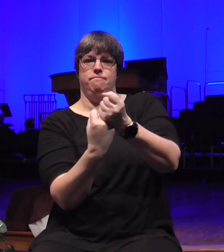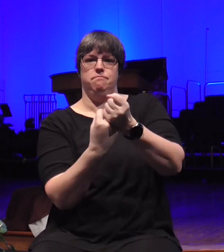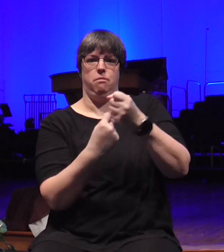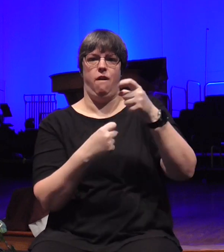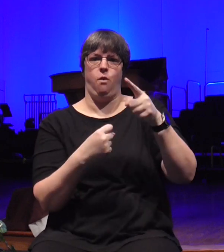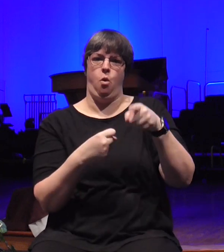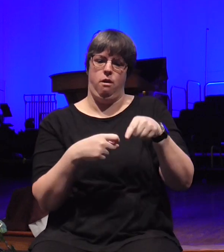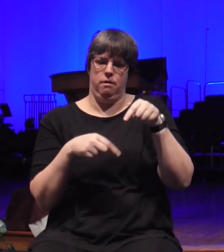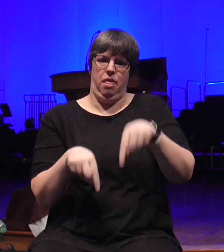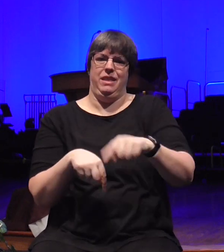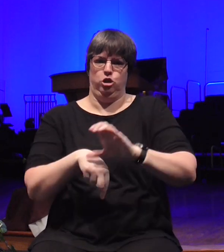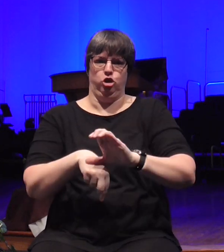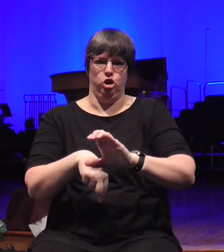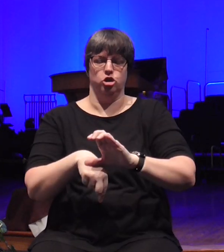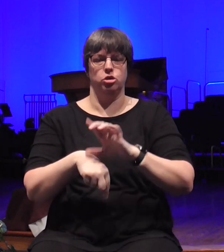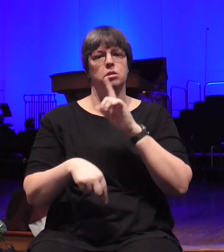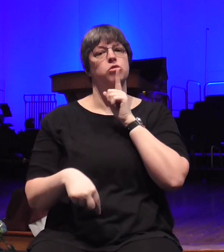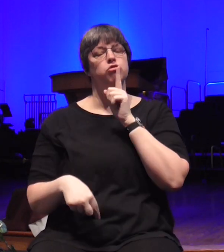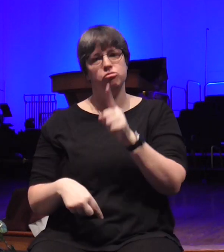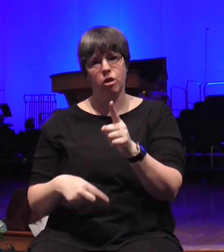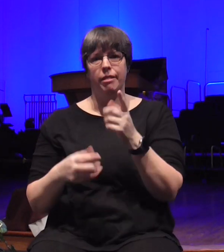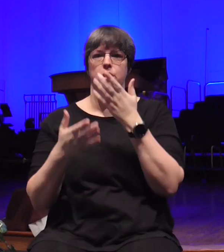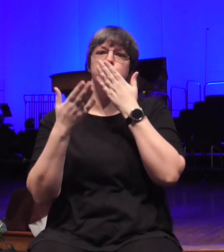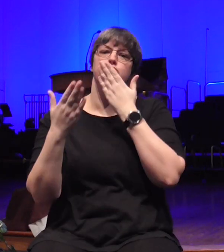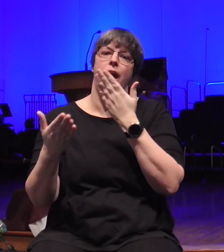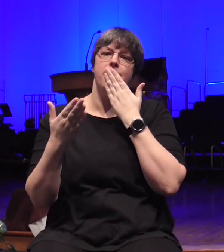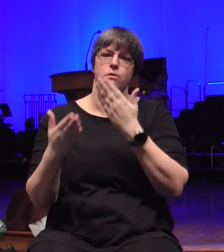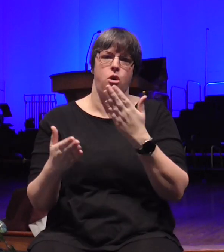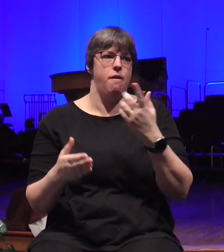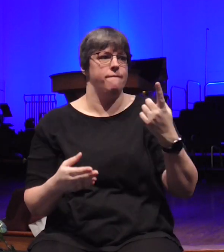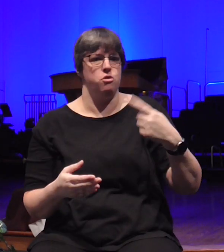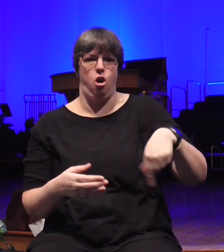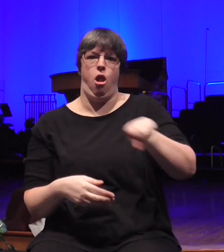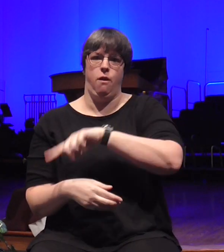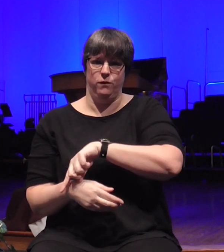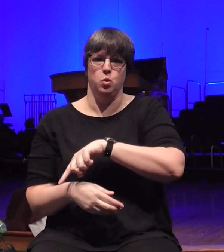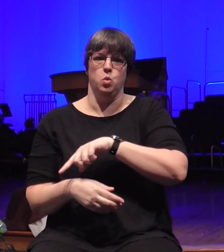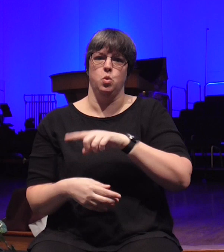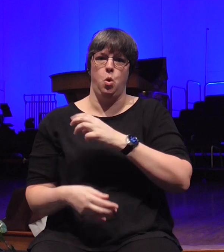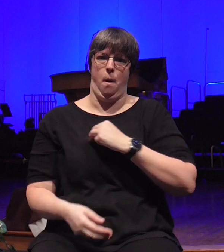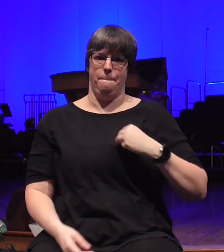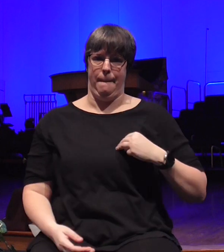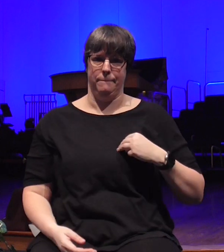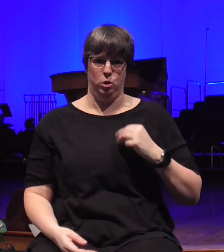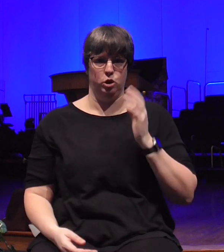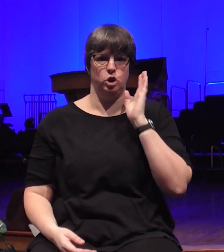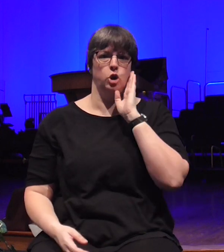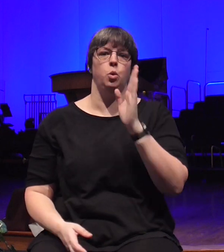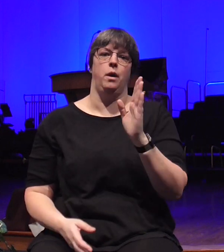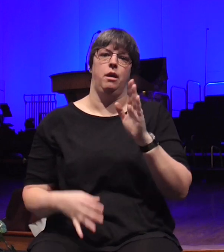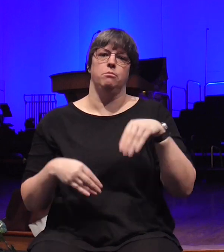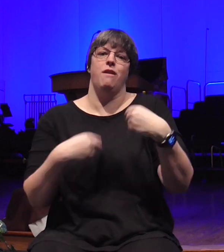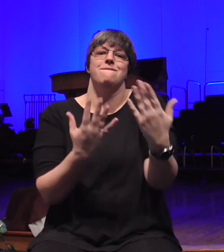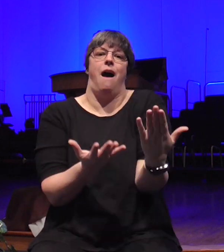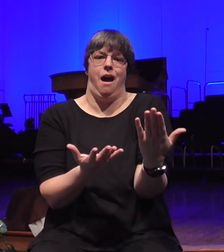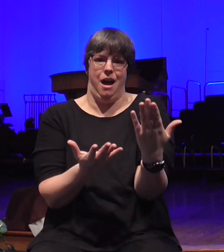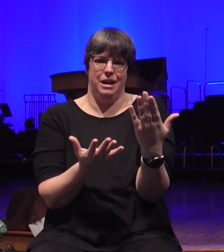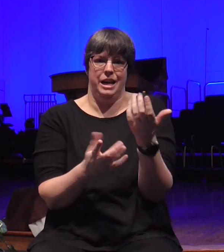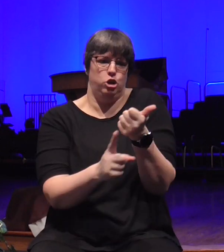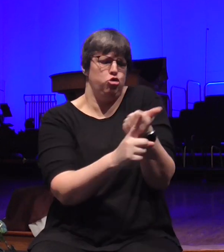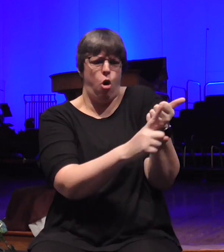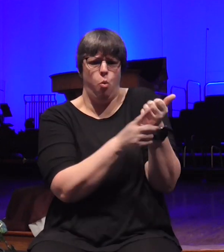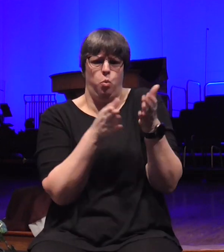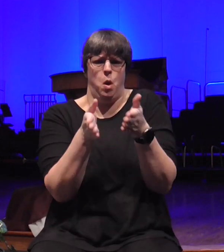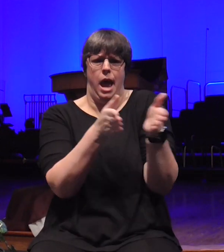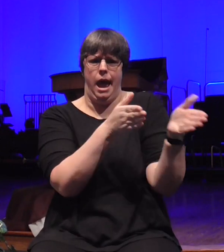so we're very grateful for all of you who are Nautilus members who've attested that you are going to be providing in your own way